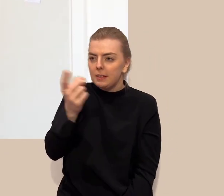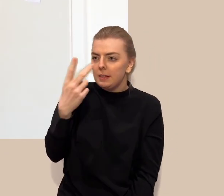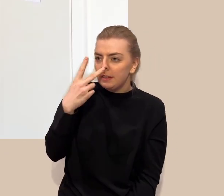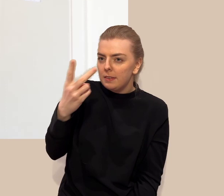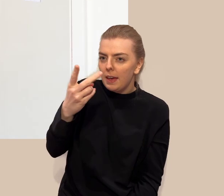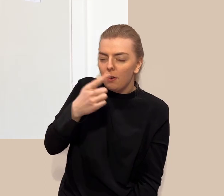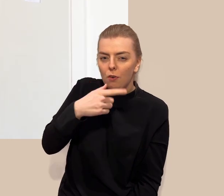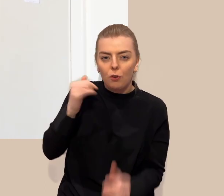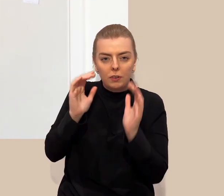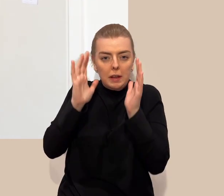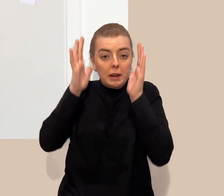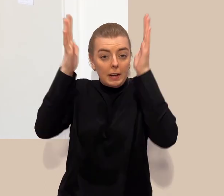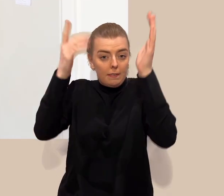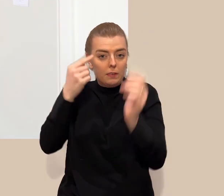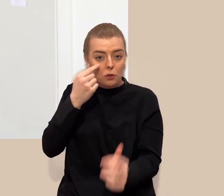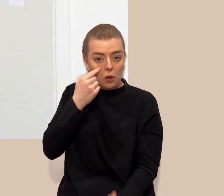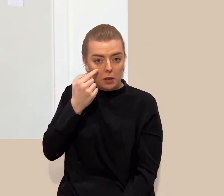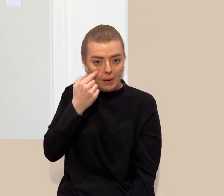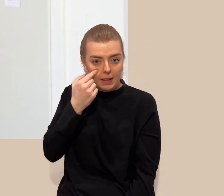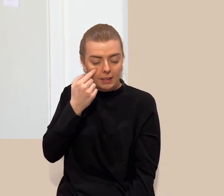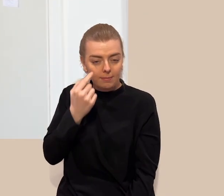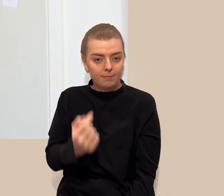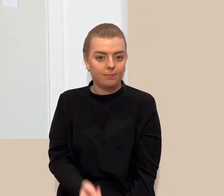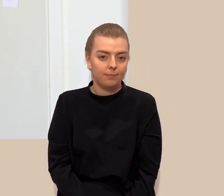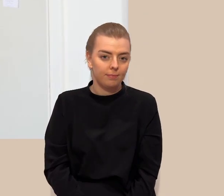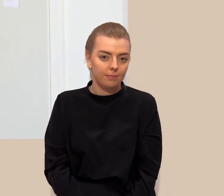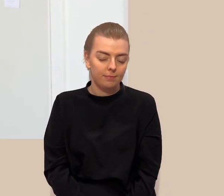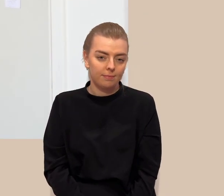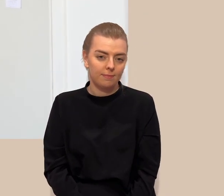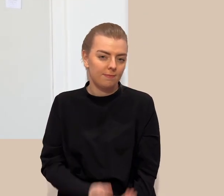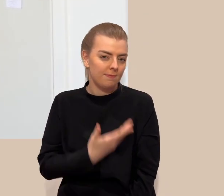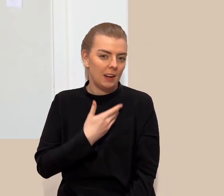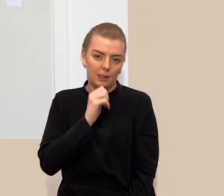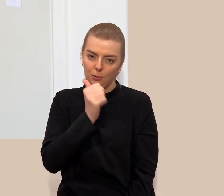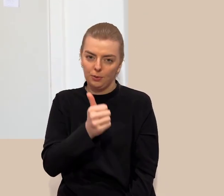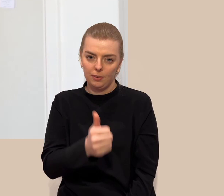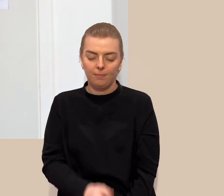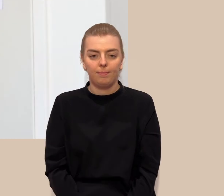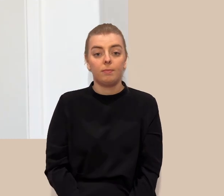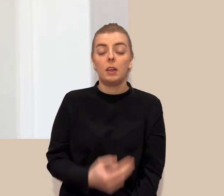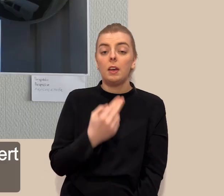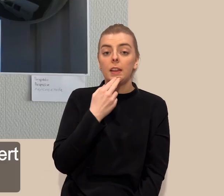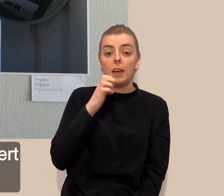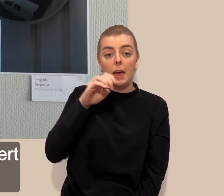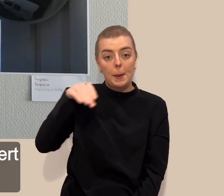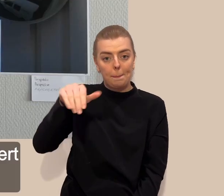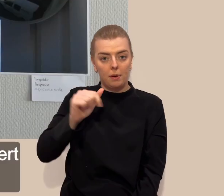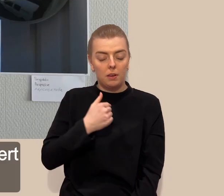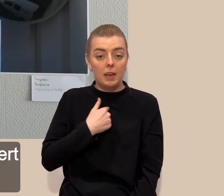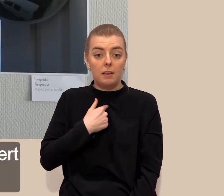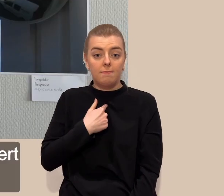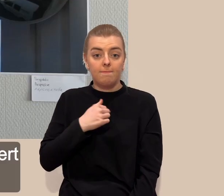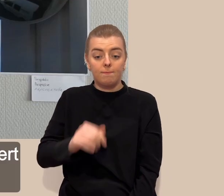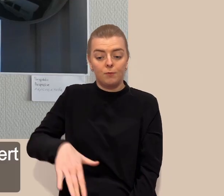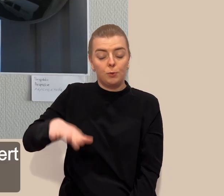watch moments of our lives. it's very cool. My name is